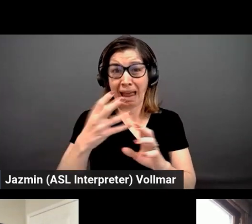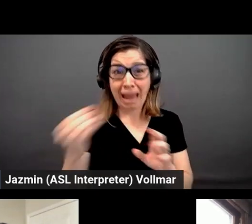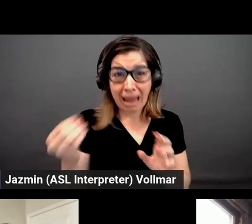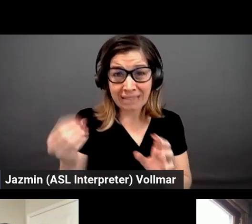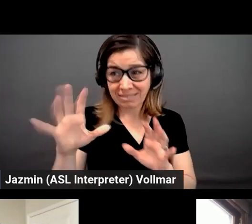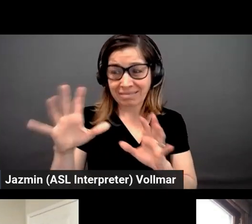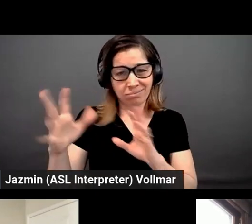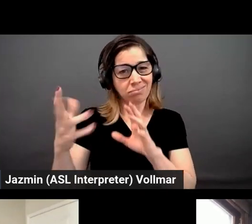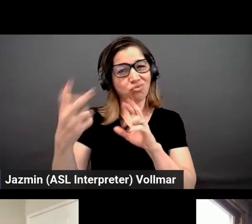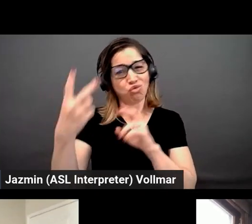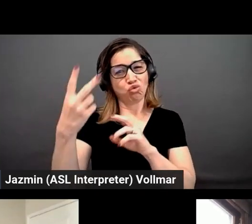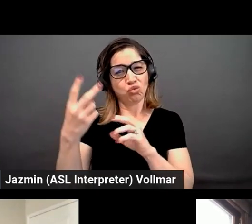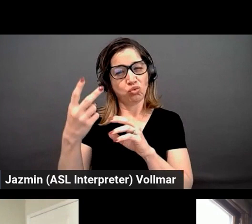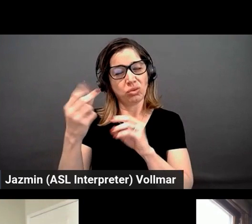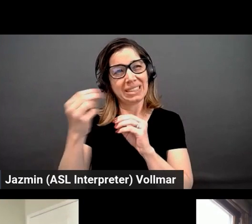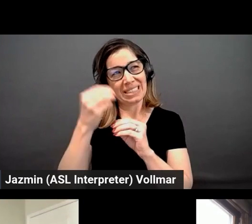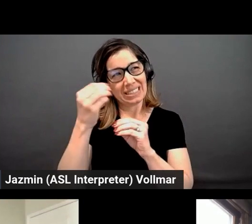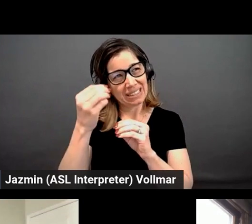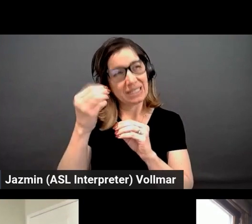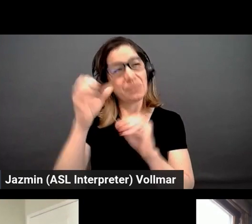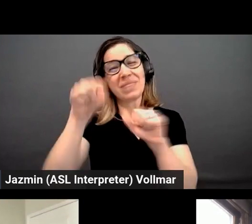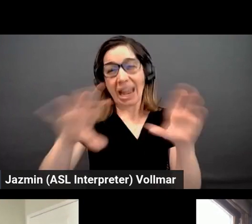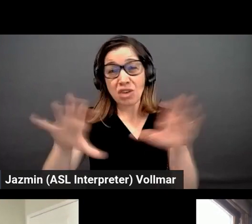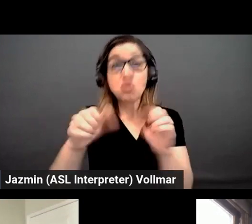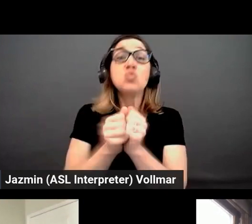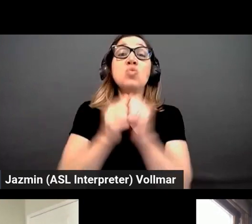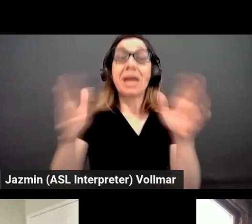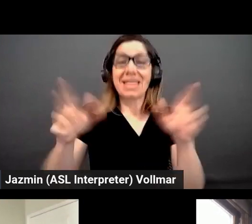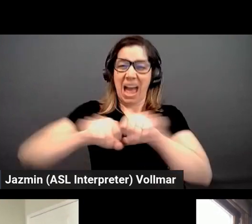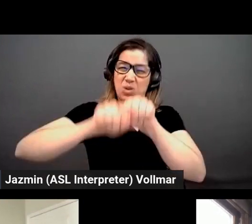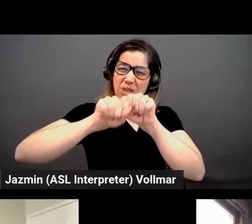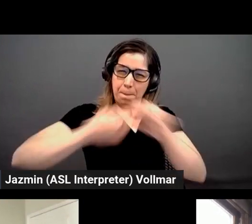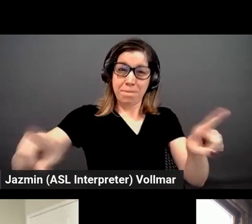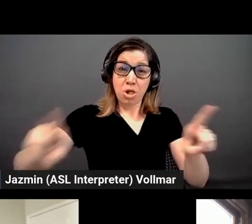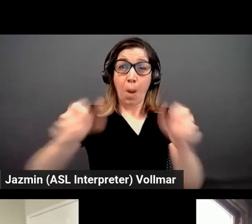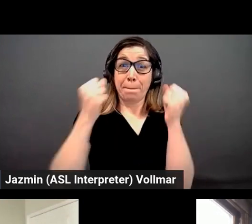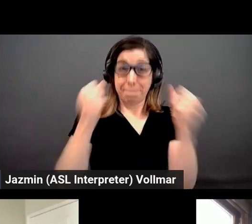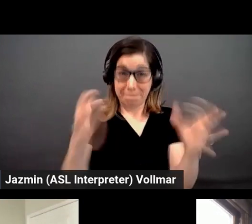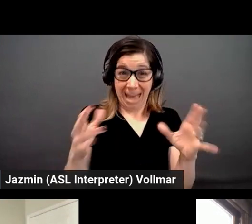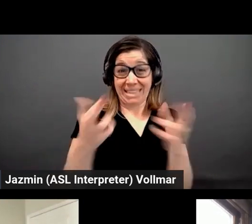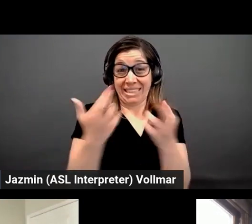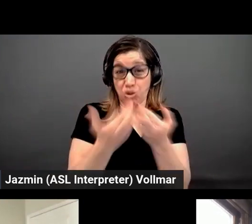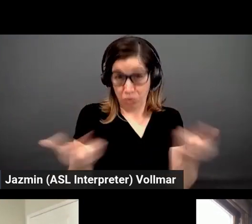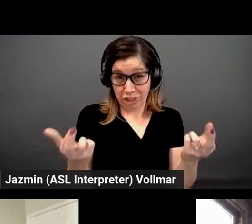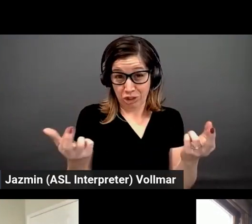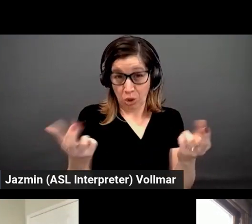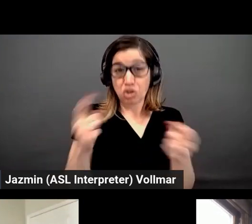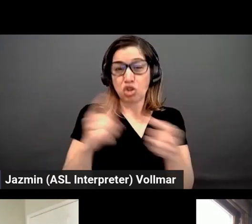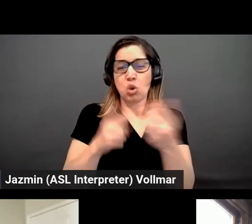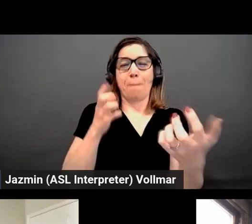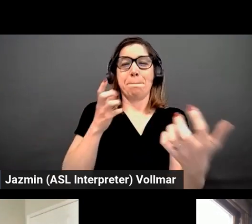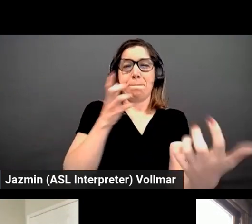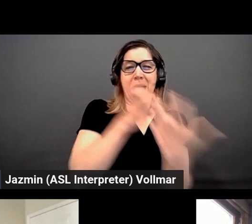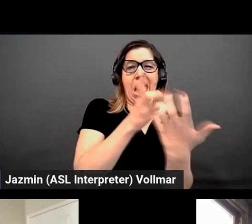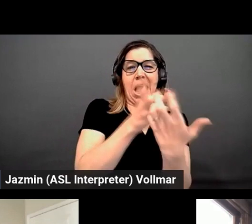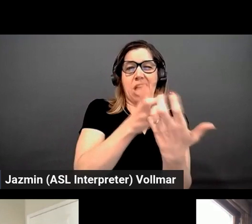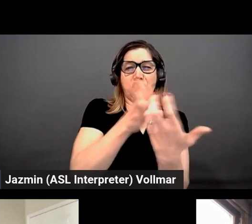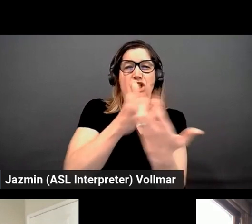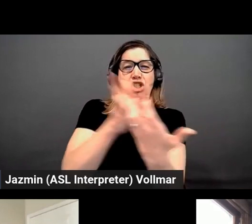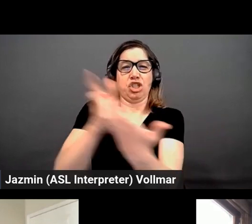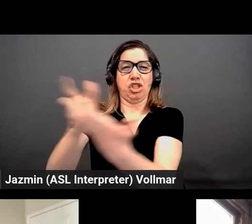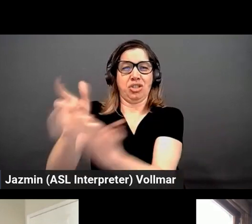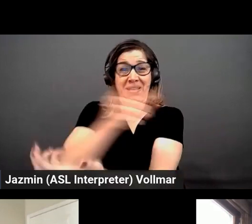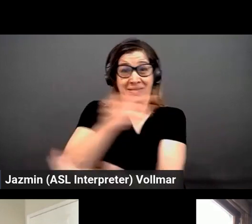without, employing an extensive set of engineering resources to mash these data sets together and get